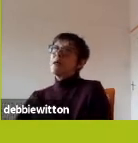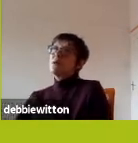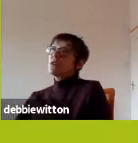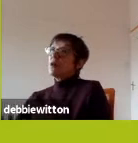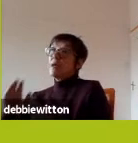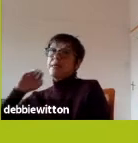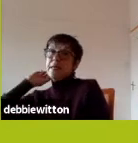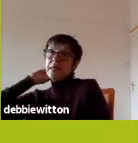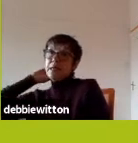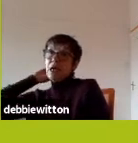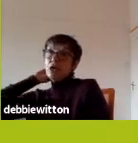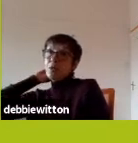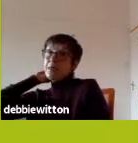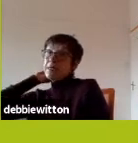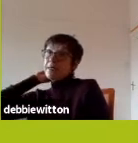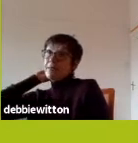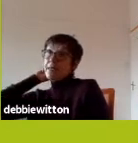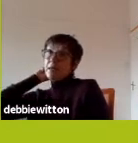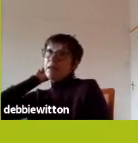Co-op Cycle started in